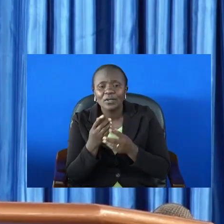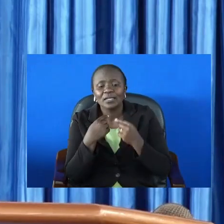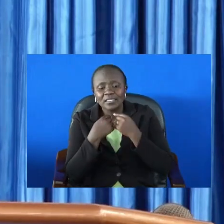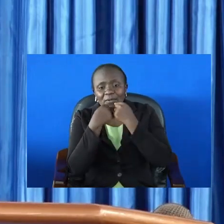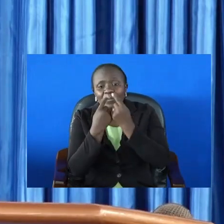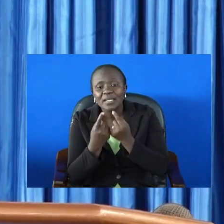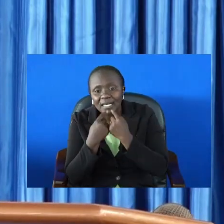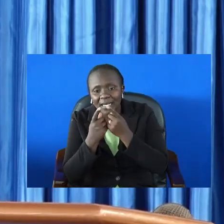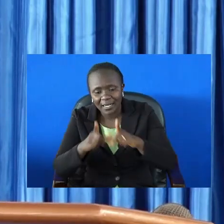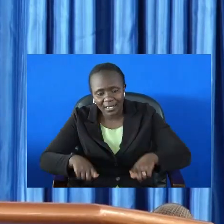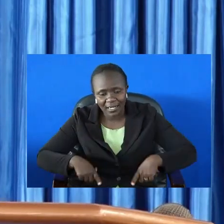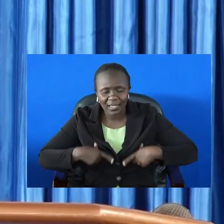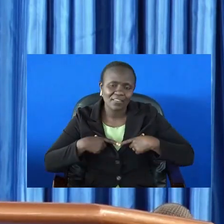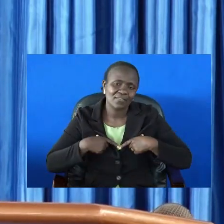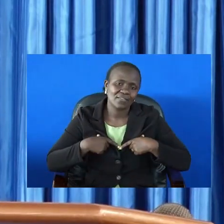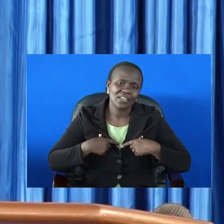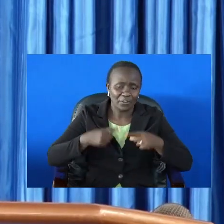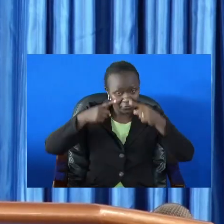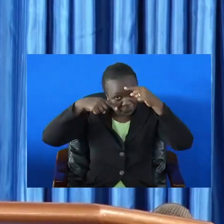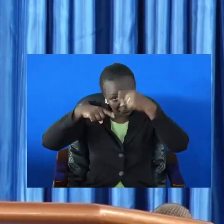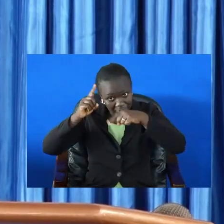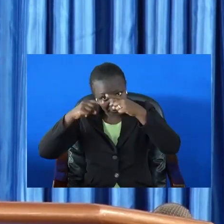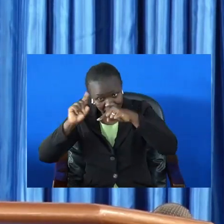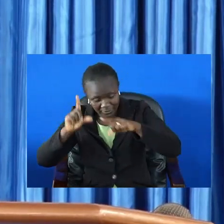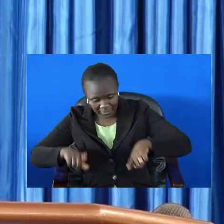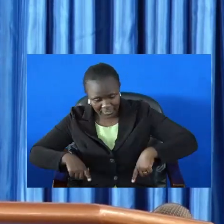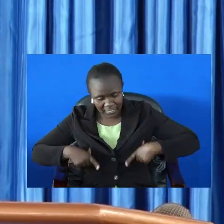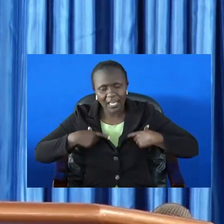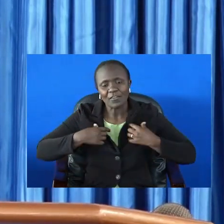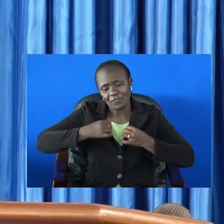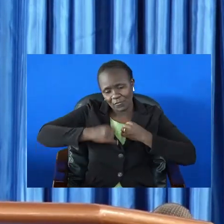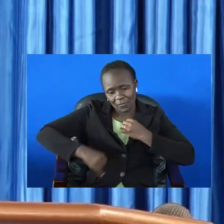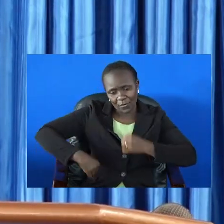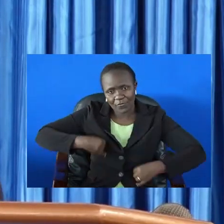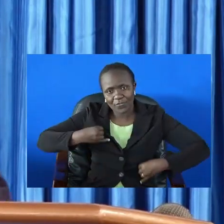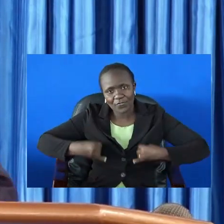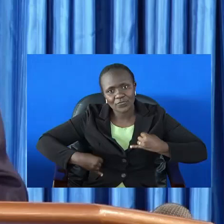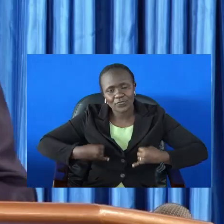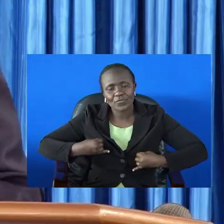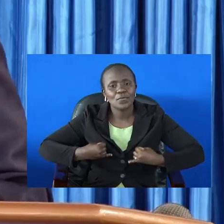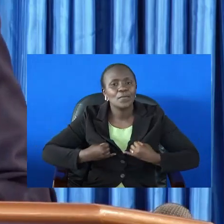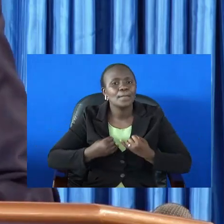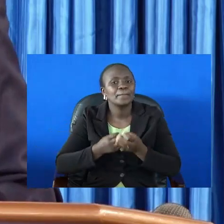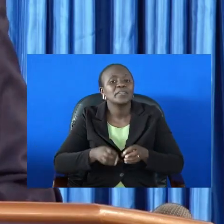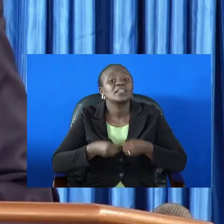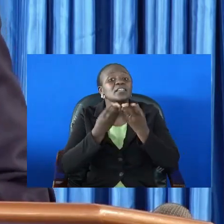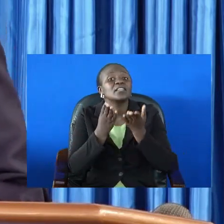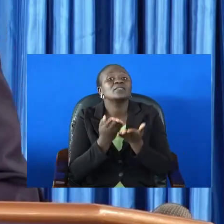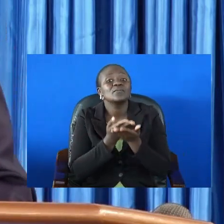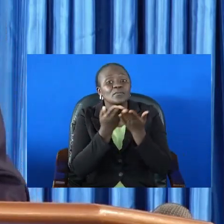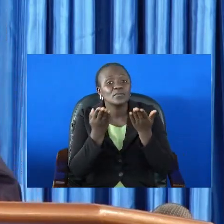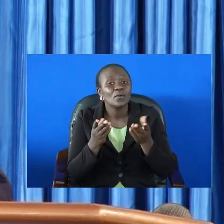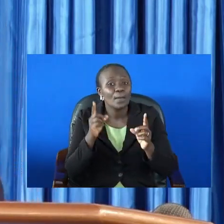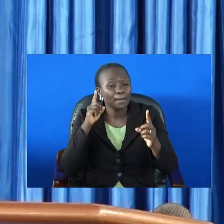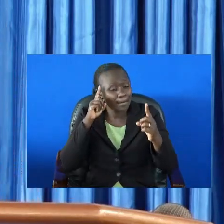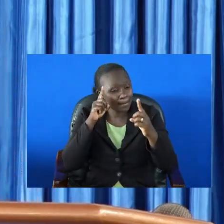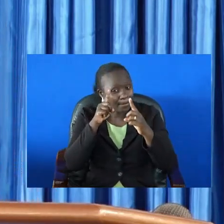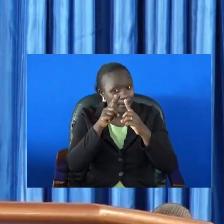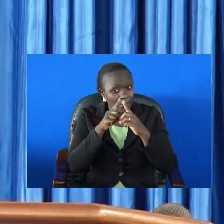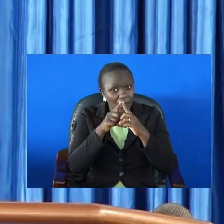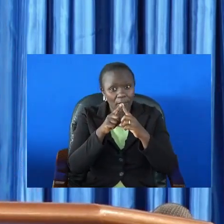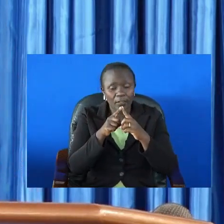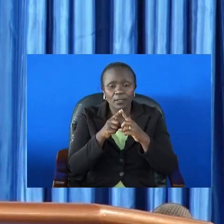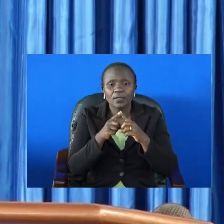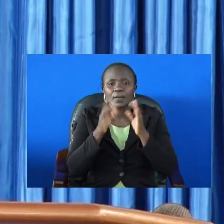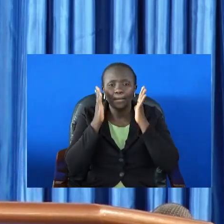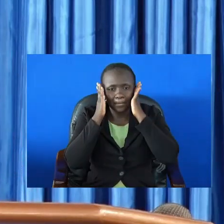Repentant life is a life of victory, is a life of joy, is a life that gives you purpose. And the last